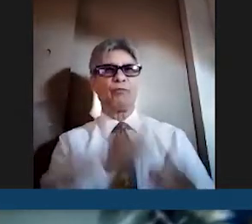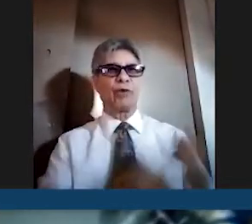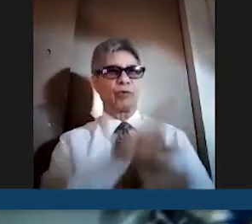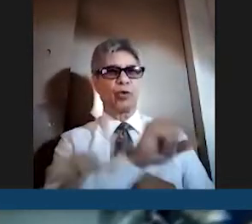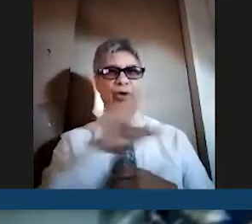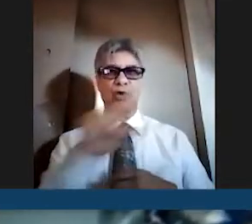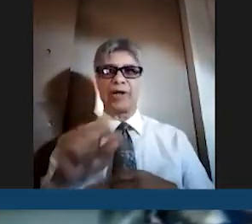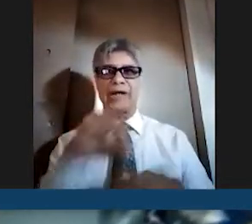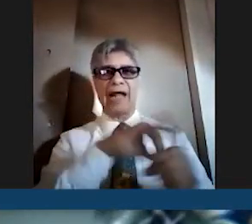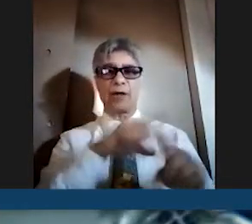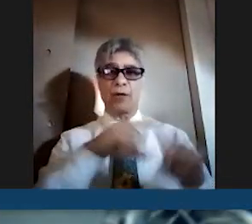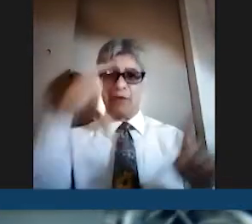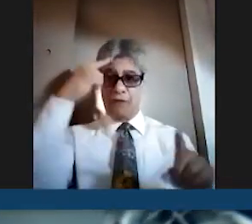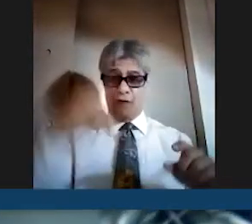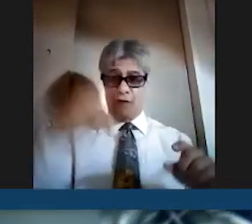But for me,